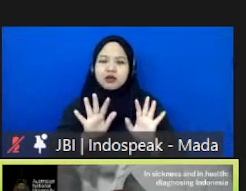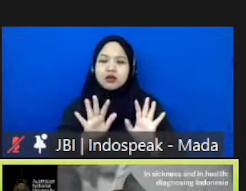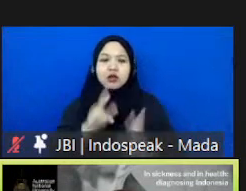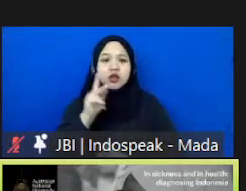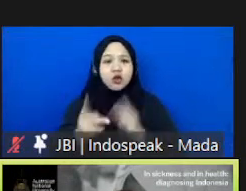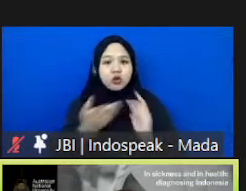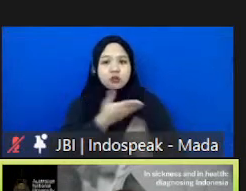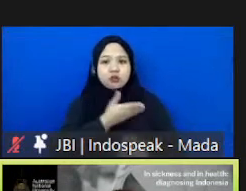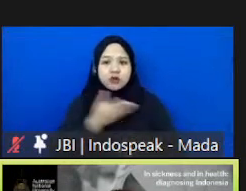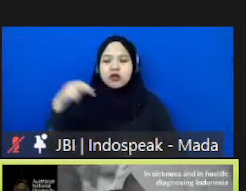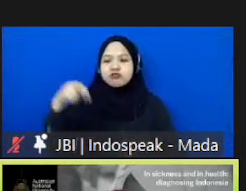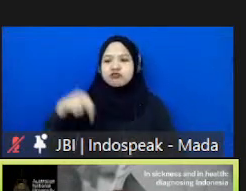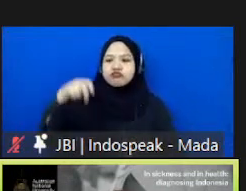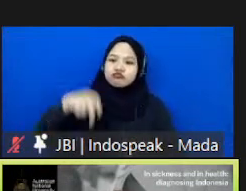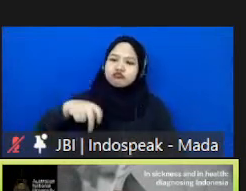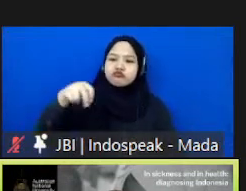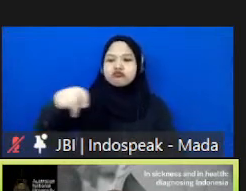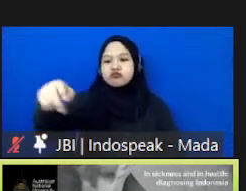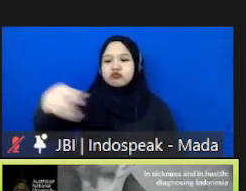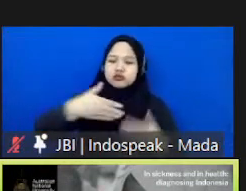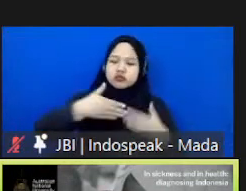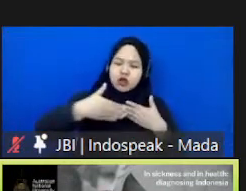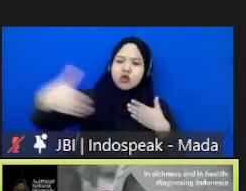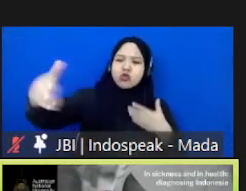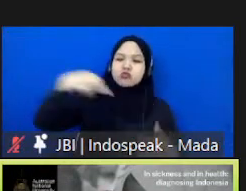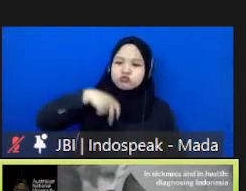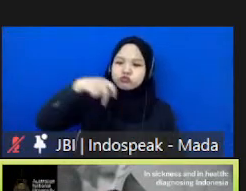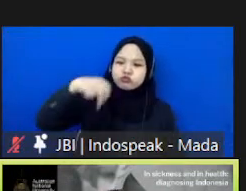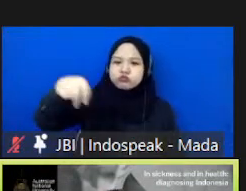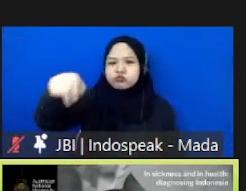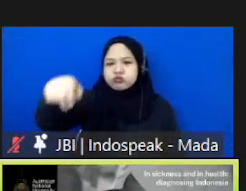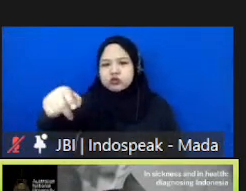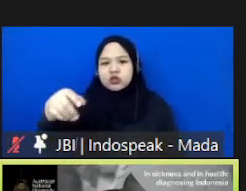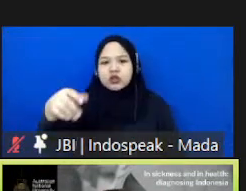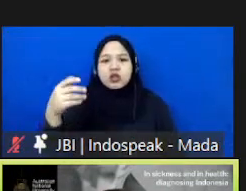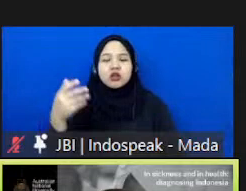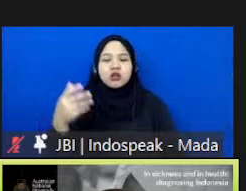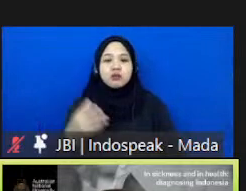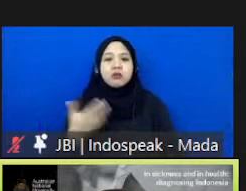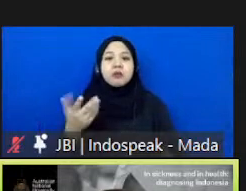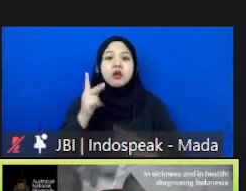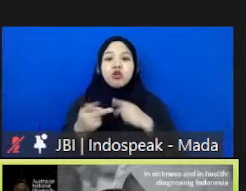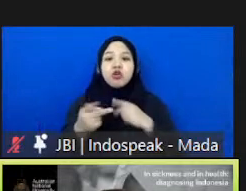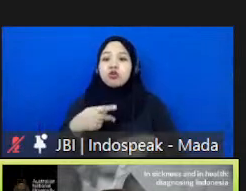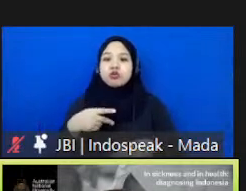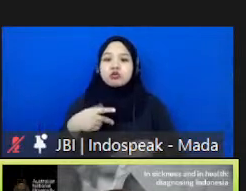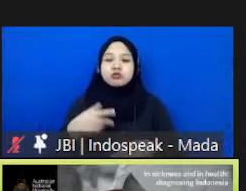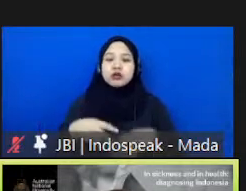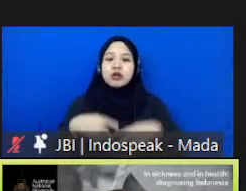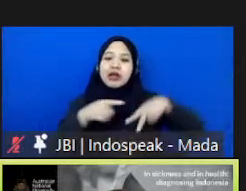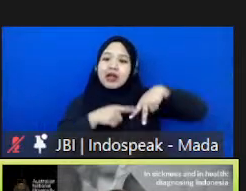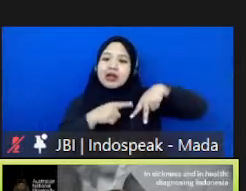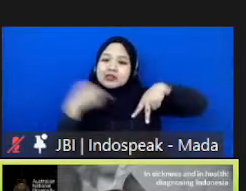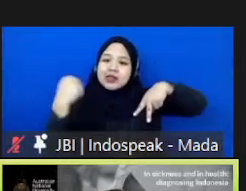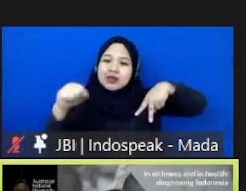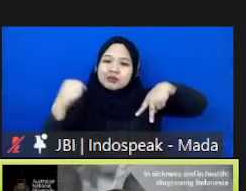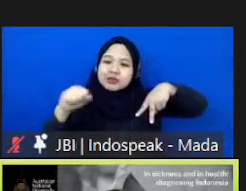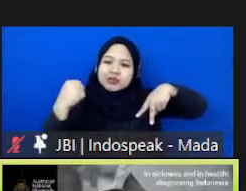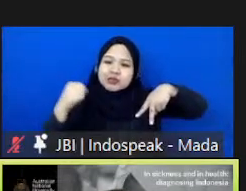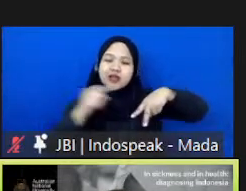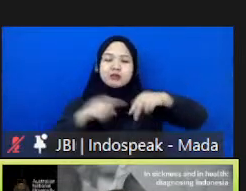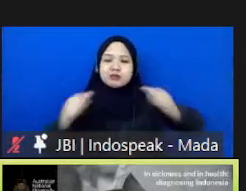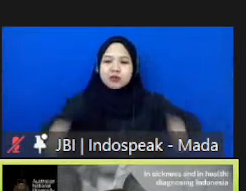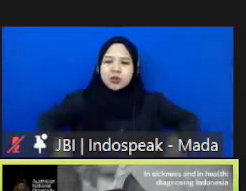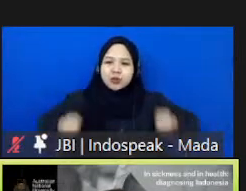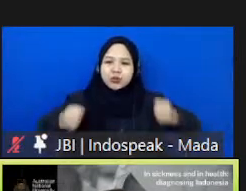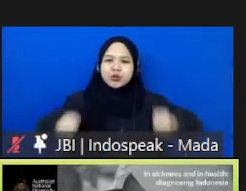unable to walk long distances, but they are okay with short distances? Or what happens if they cannot use their legs, but they have a wheelchair and they are very